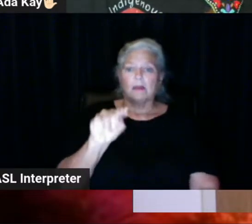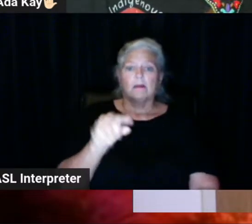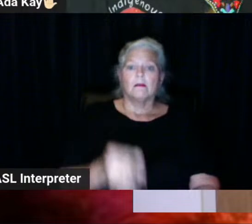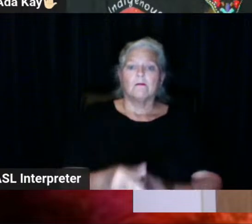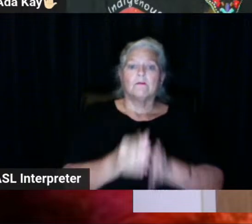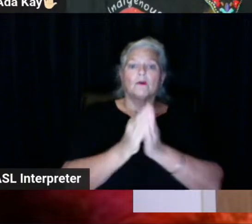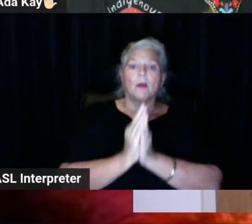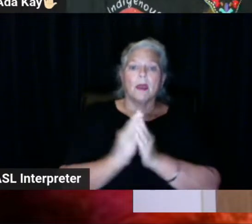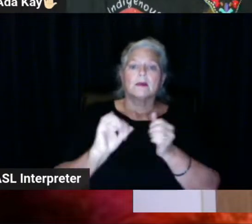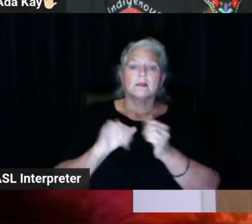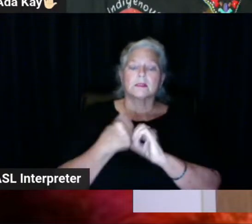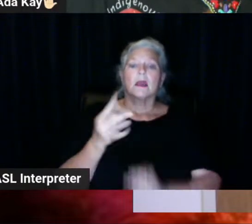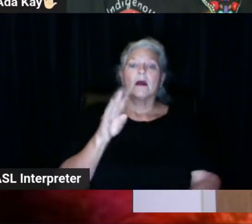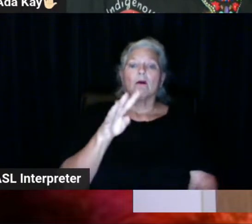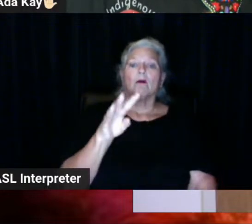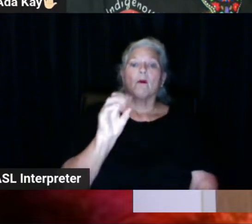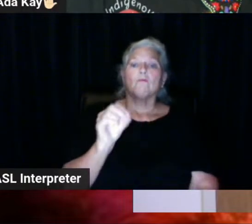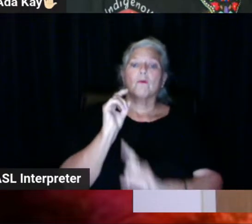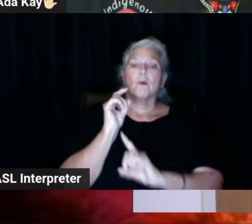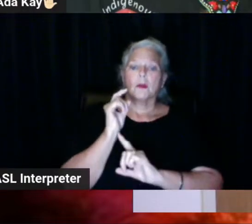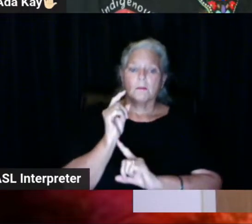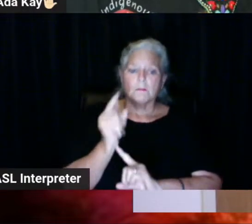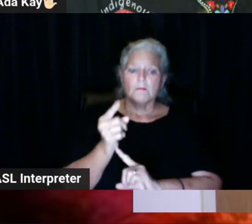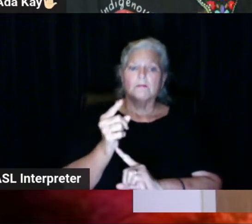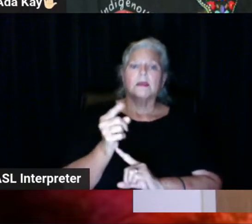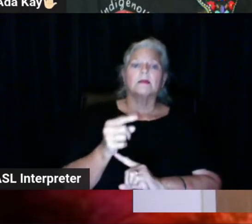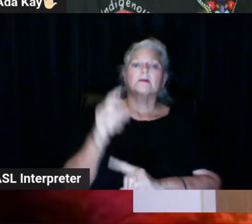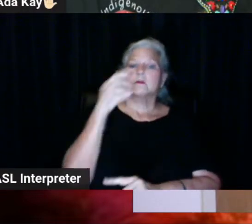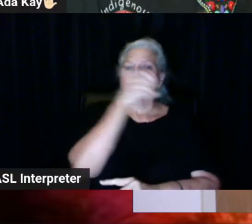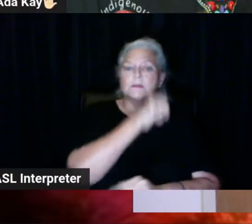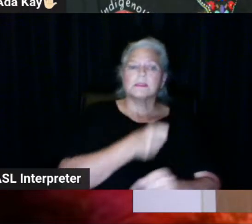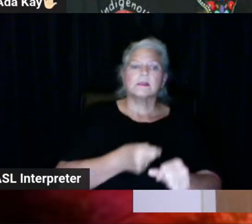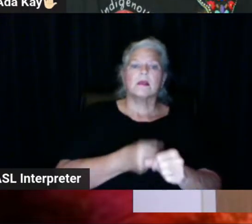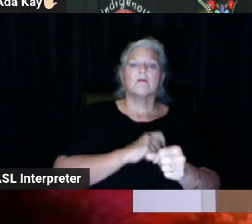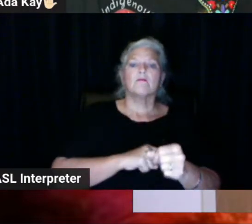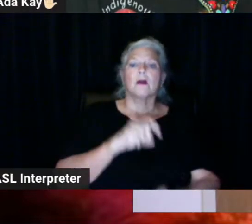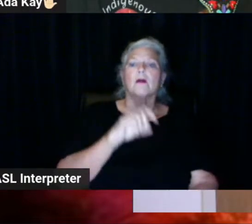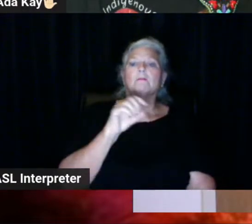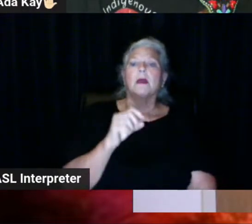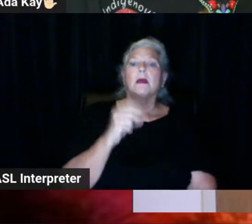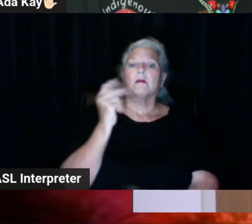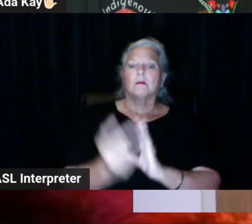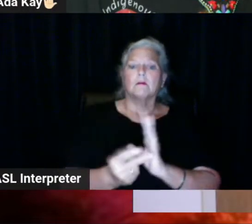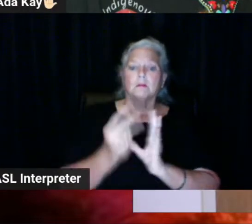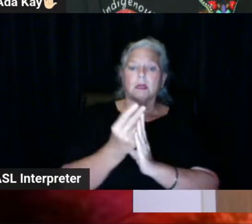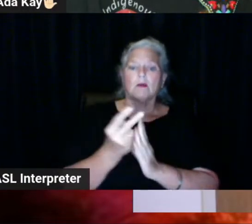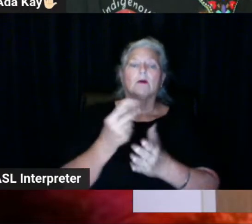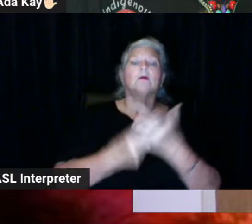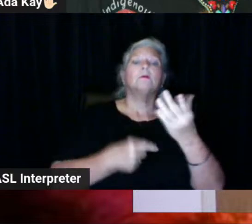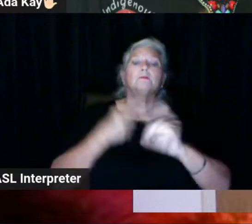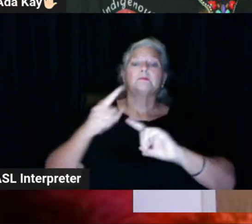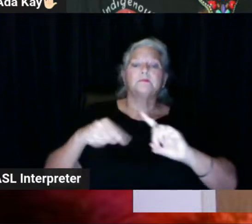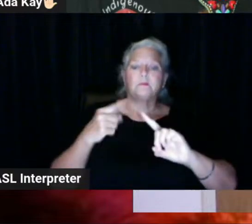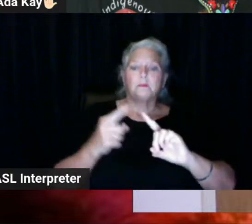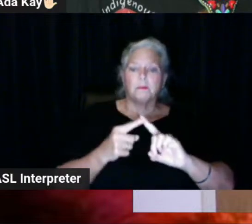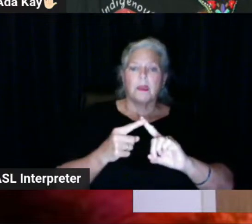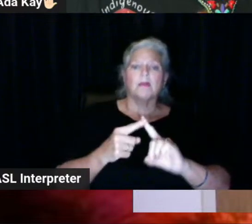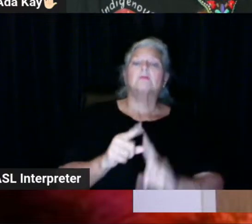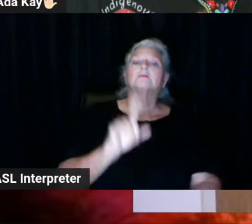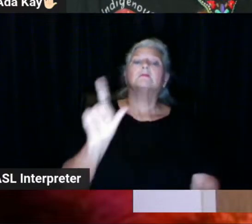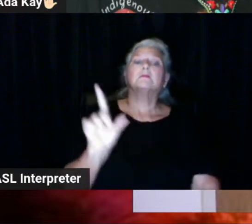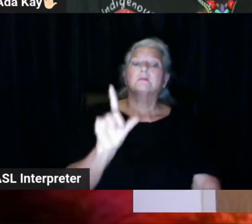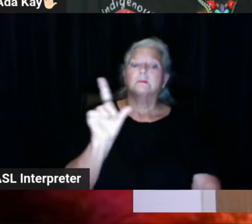her how 40 minutes is missing off the Sallyport video? How about the library video? And what, if anything, was done in regards to